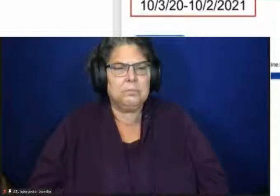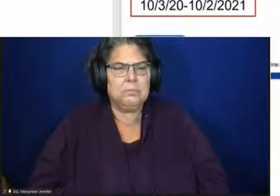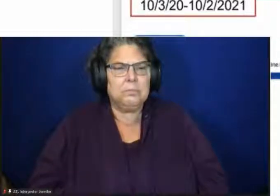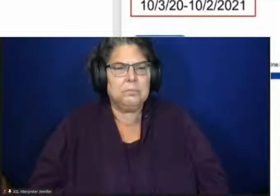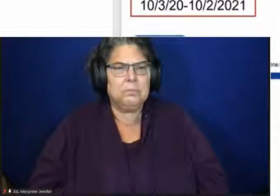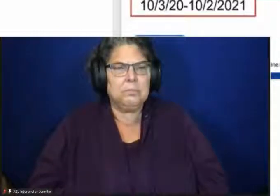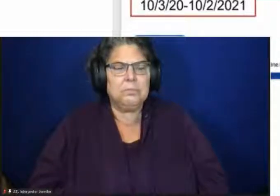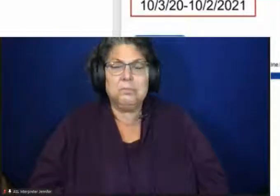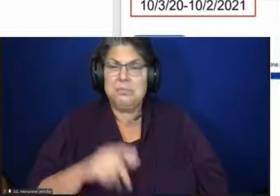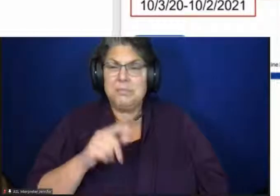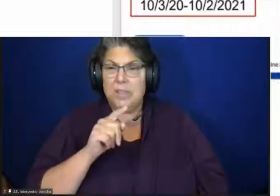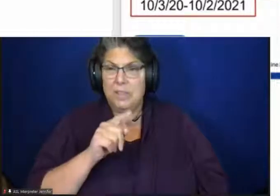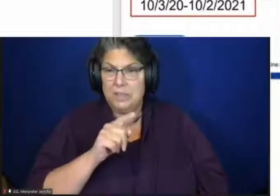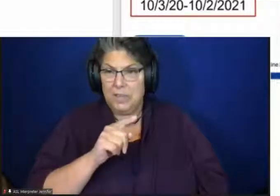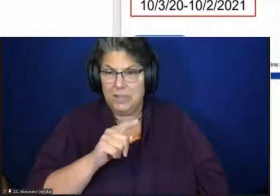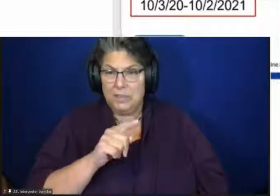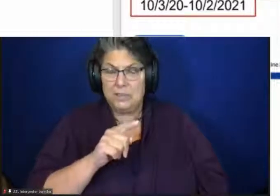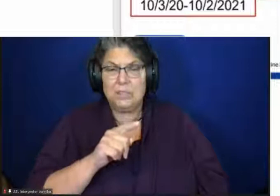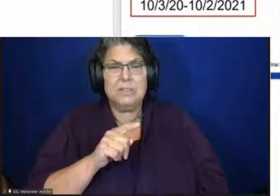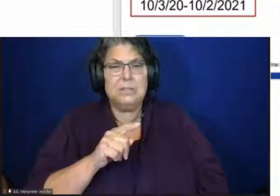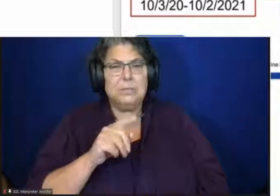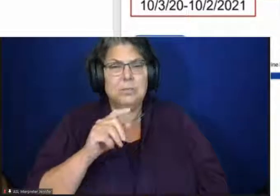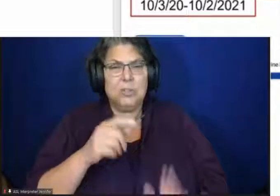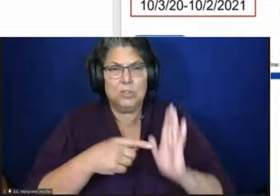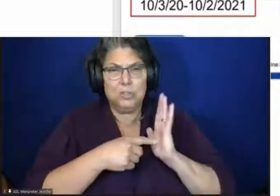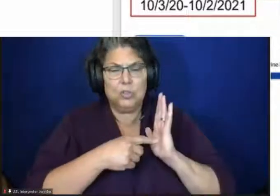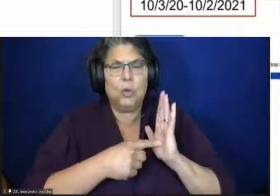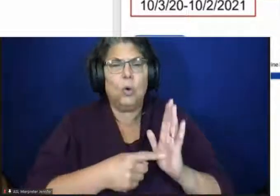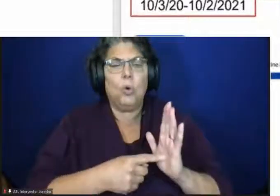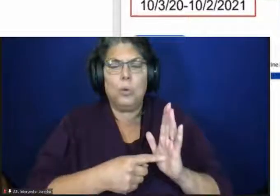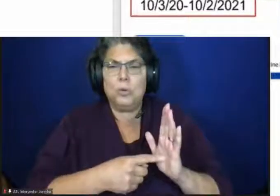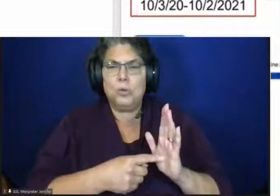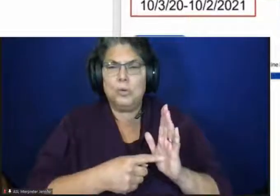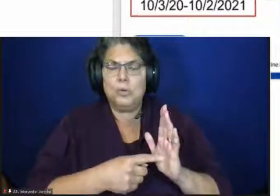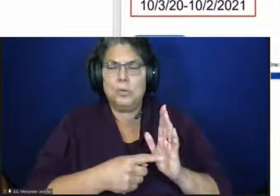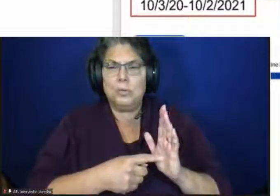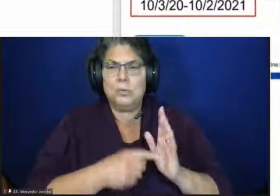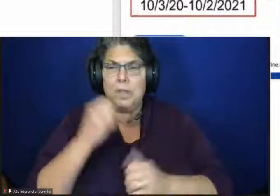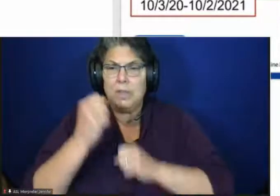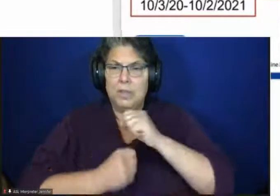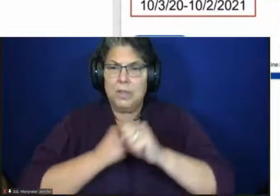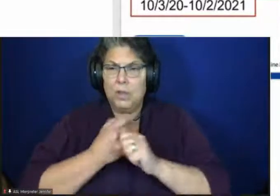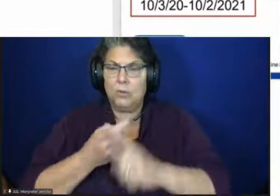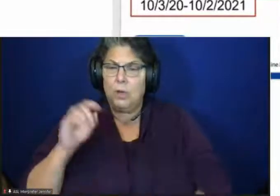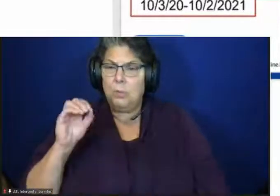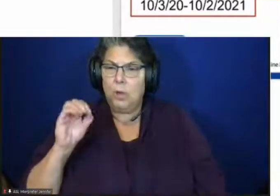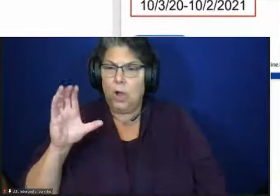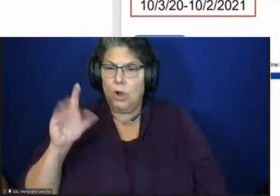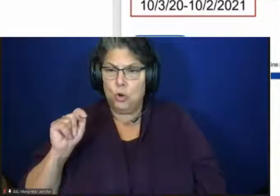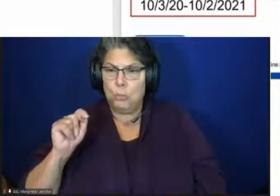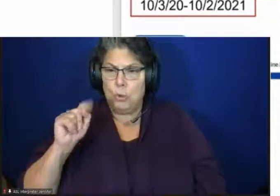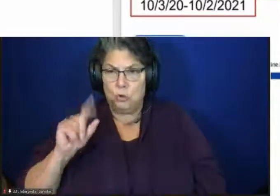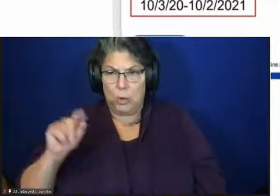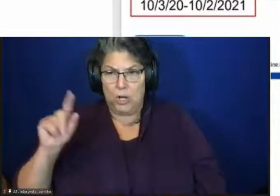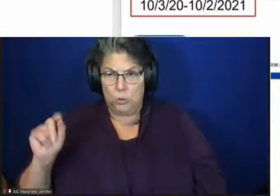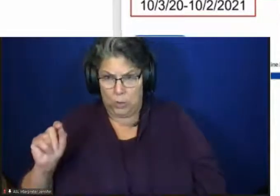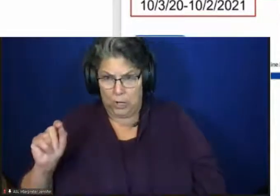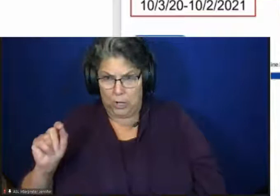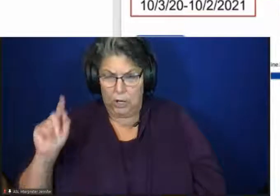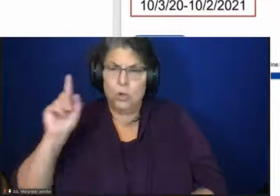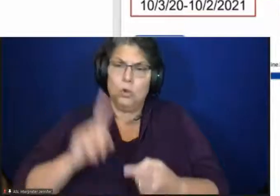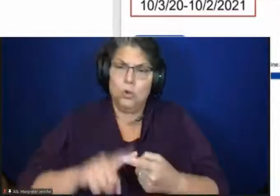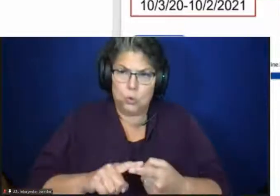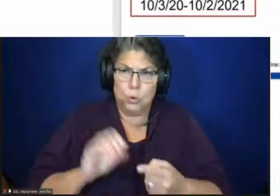In this slide, we can see that in the year from October 2020 to October